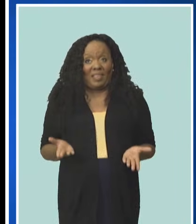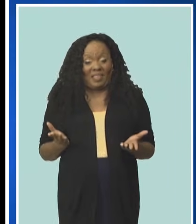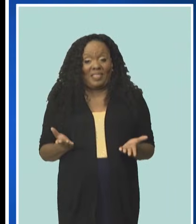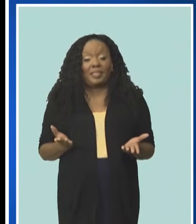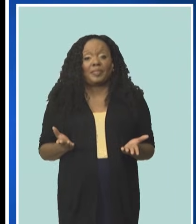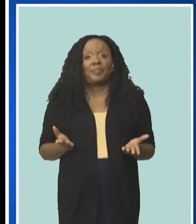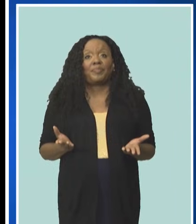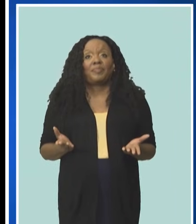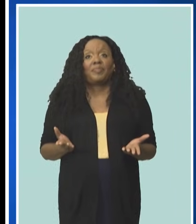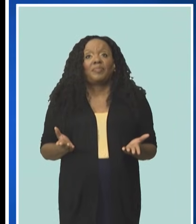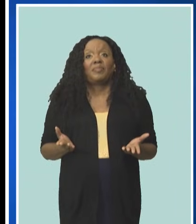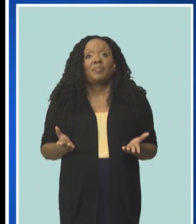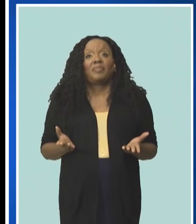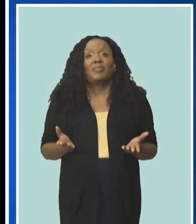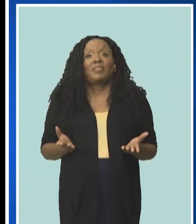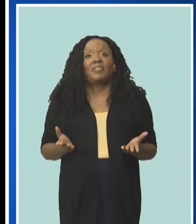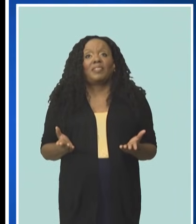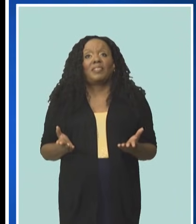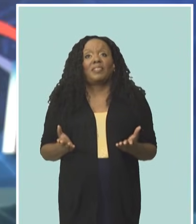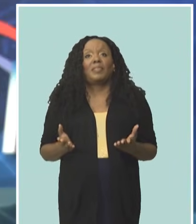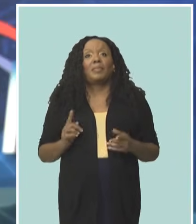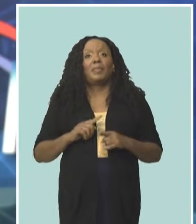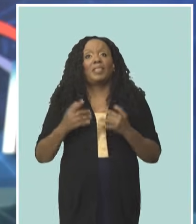I leave St. Joseph with friends.